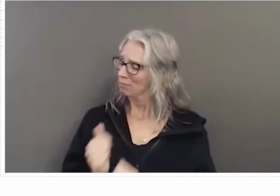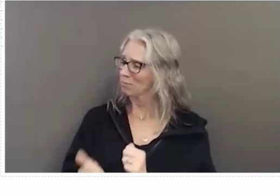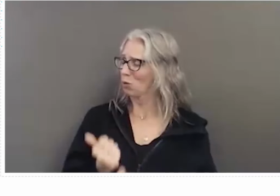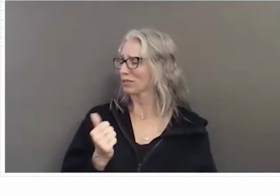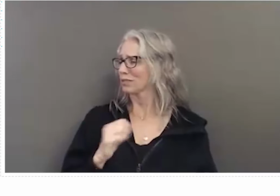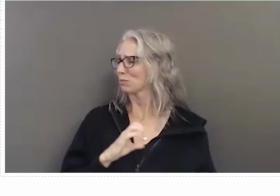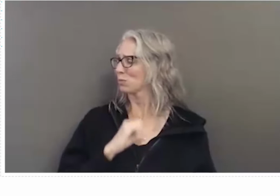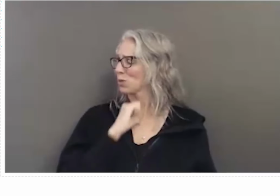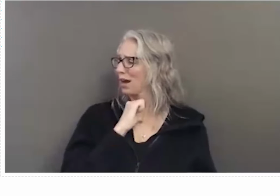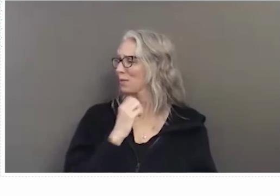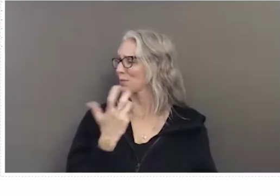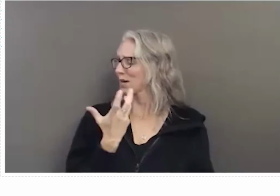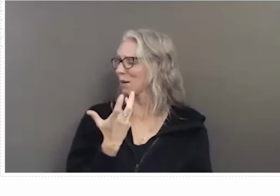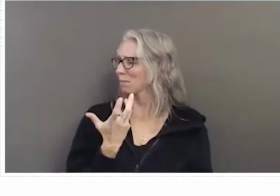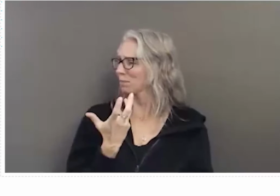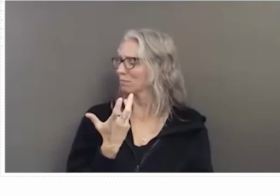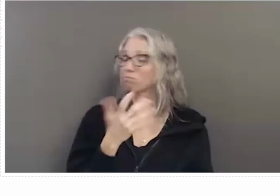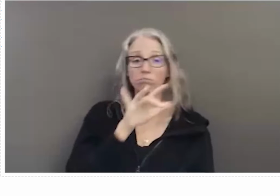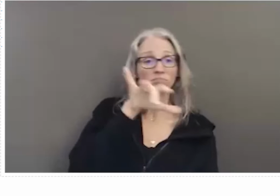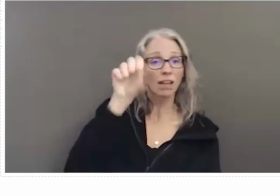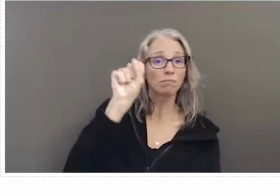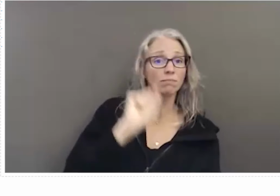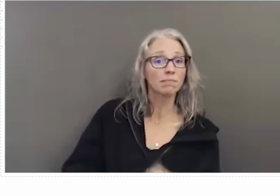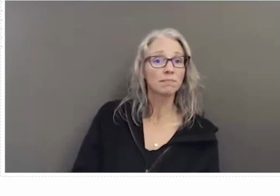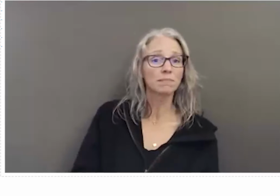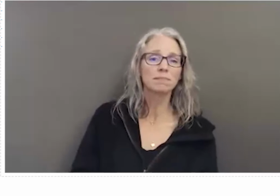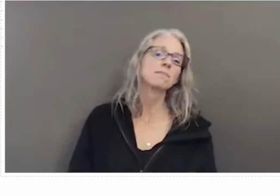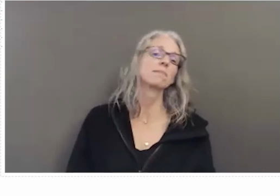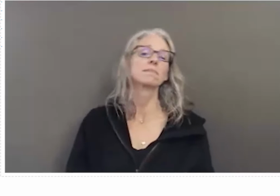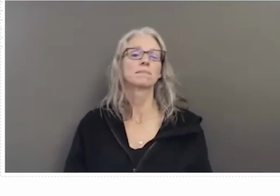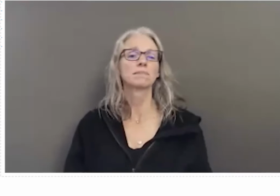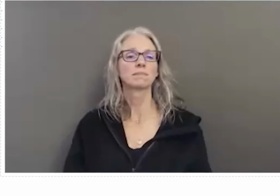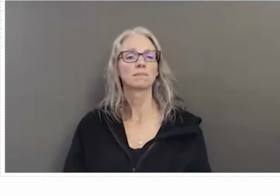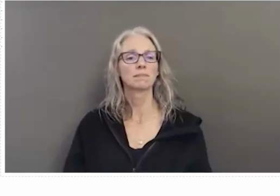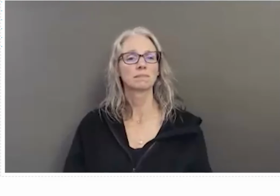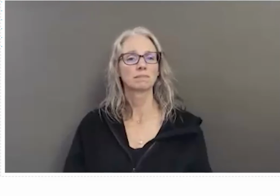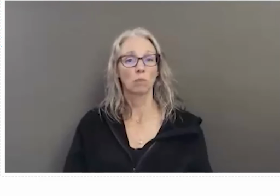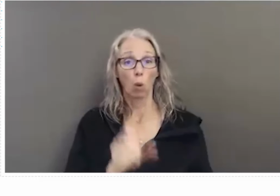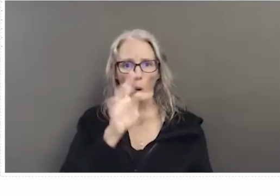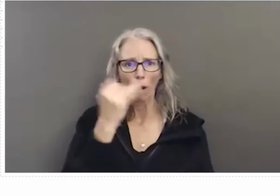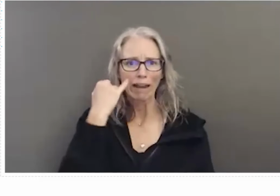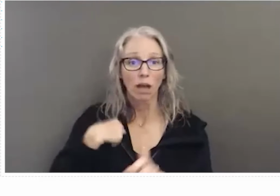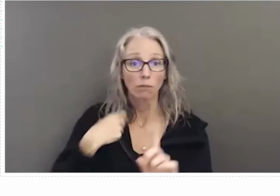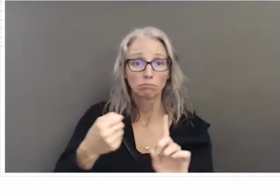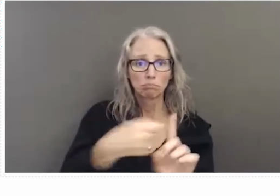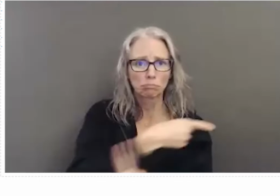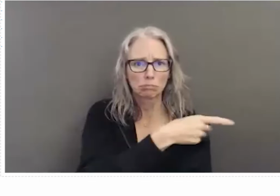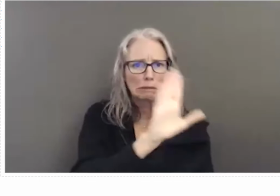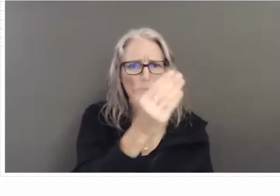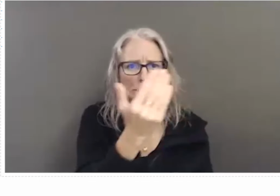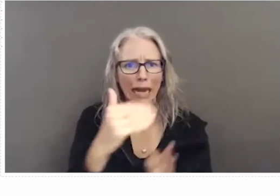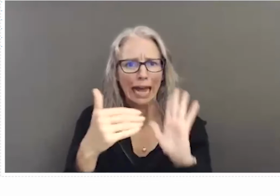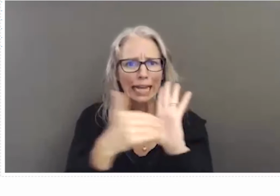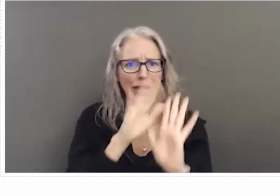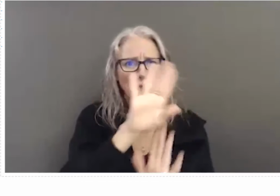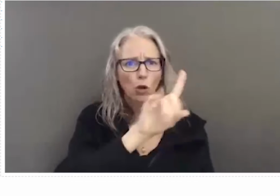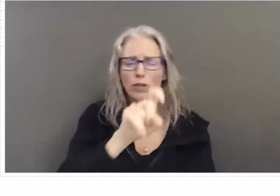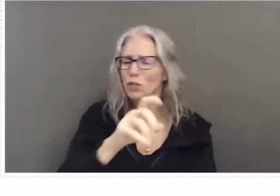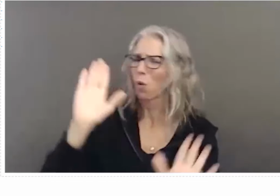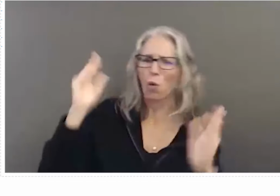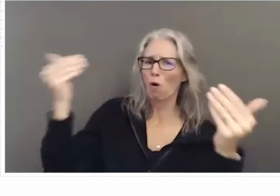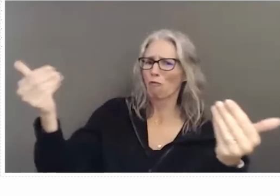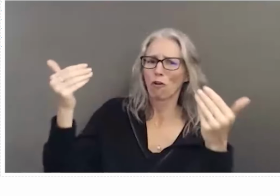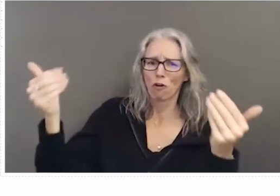those things? We Sure, built, yeah. Or you can repeat if I've got it wrong. No, go for it. We're casual around